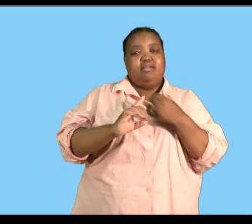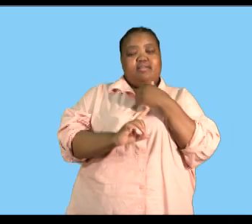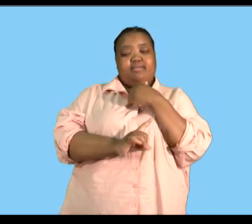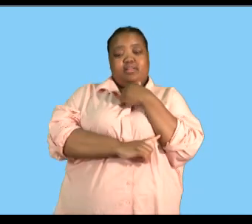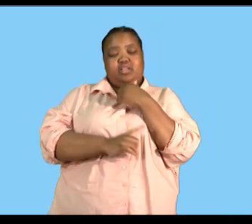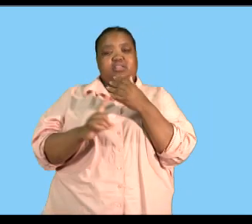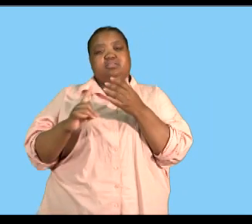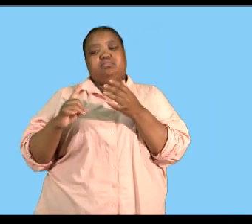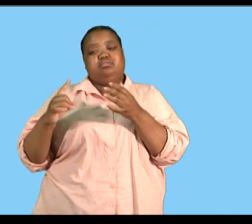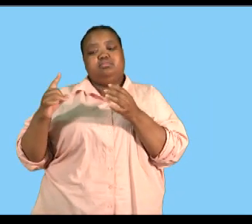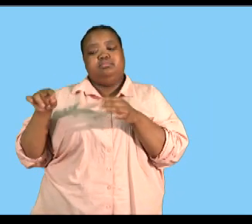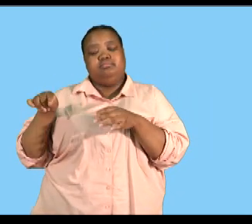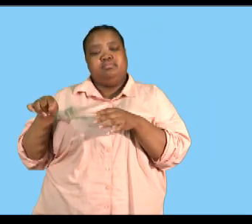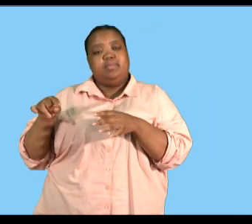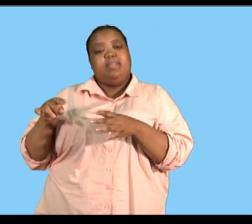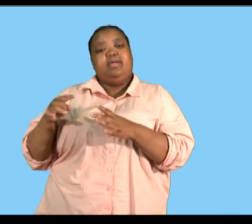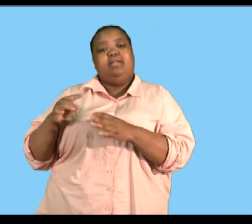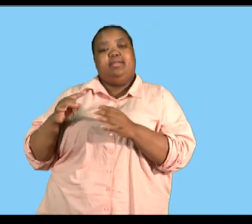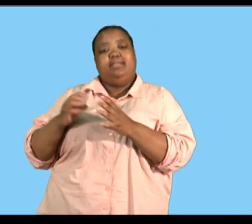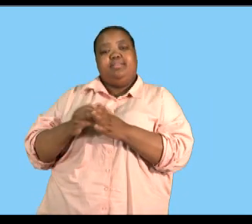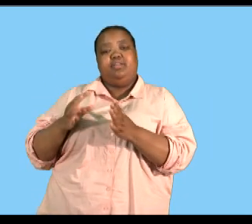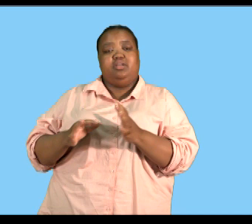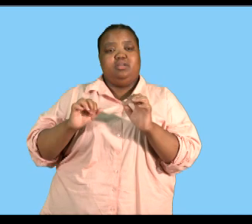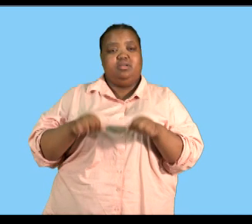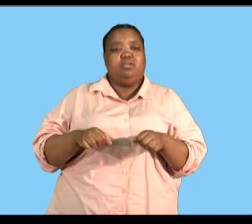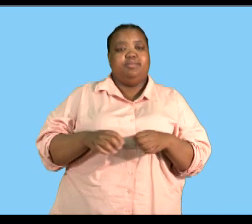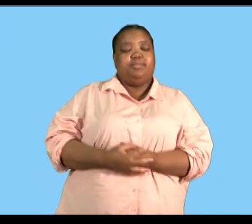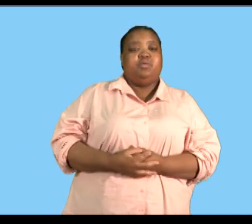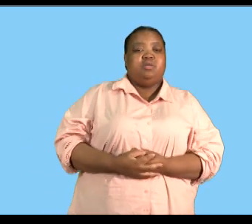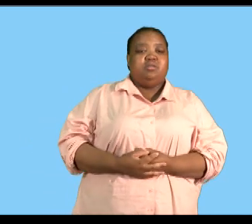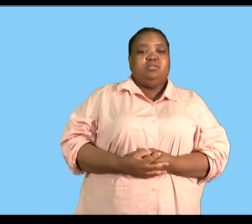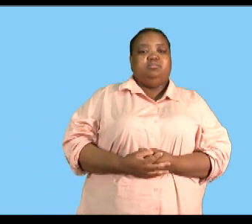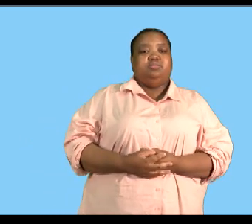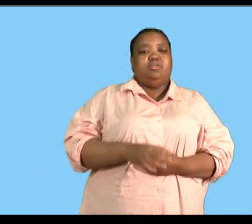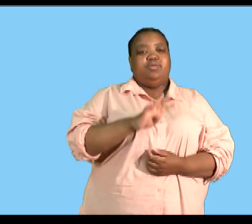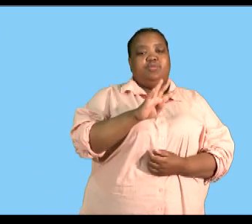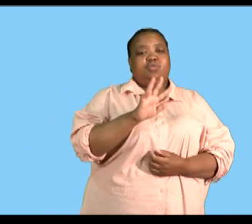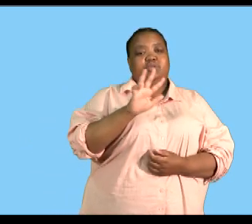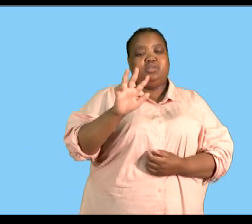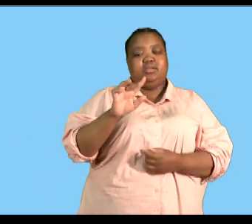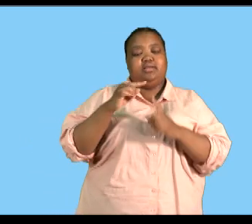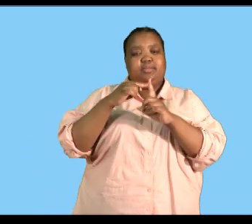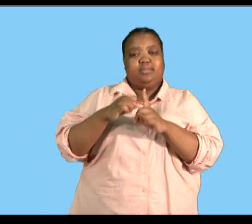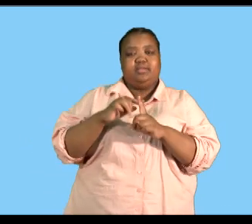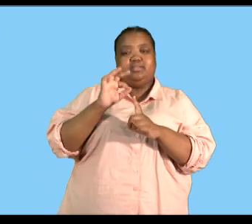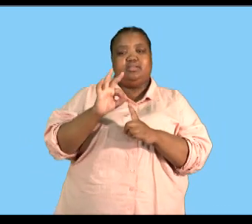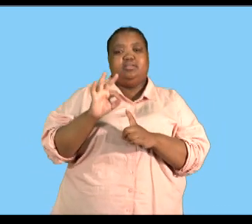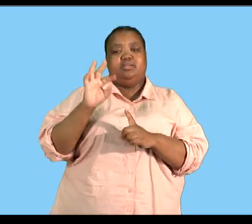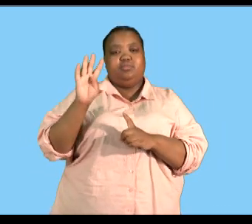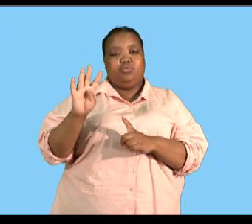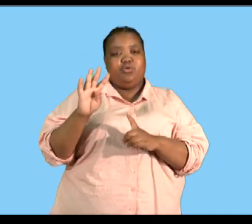to the last learner. So now this one got a 49 plus